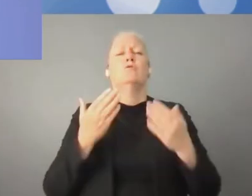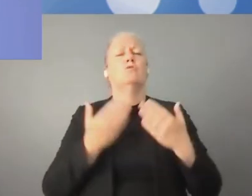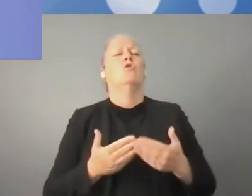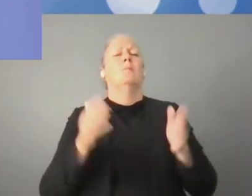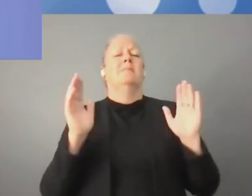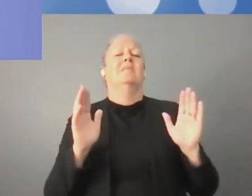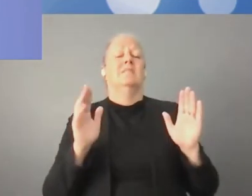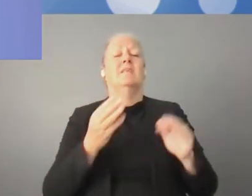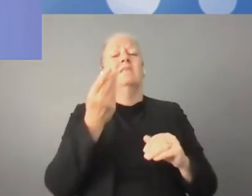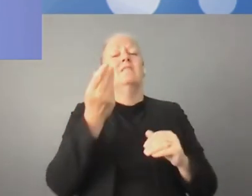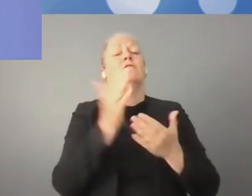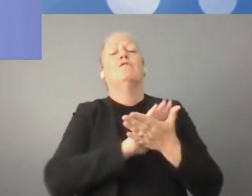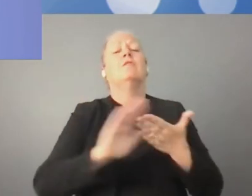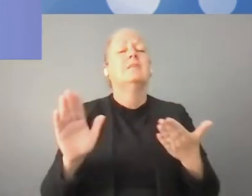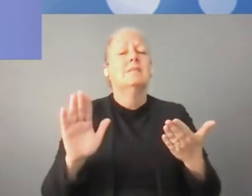um